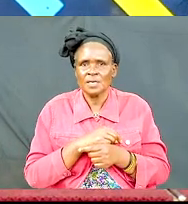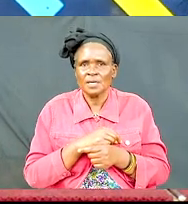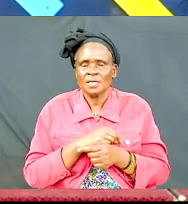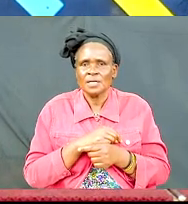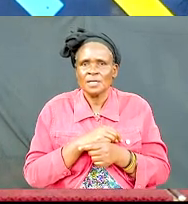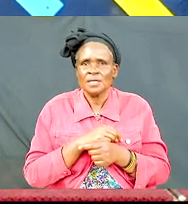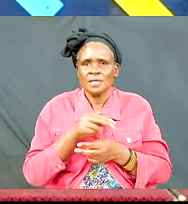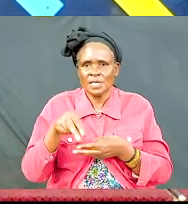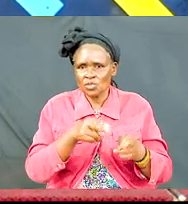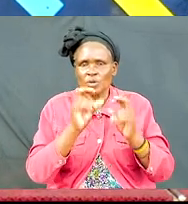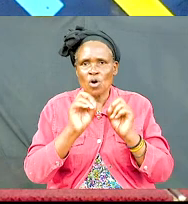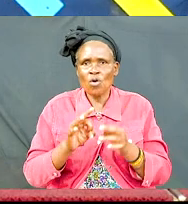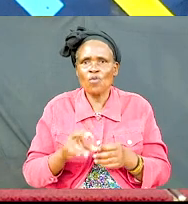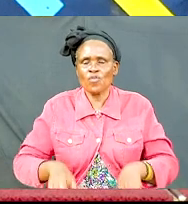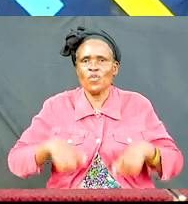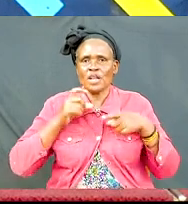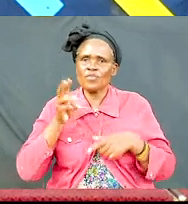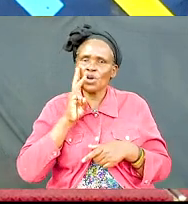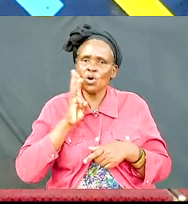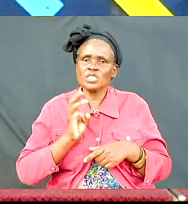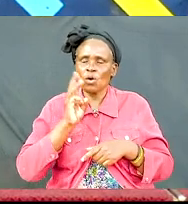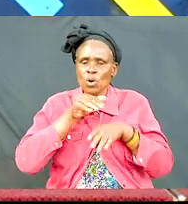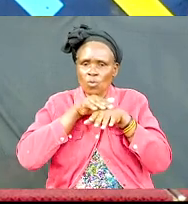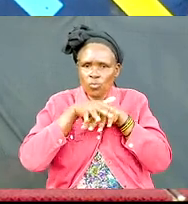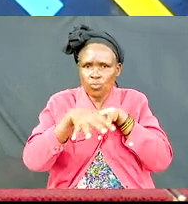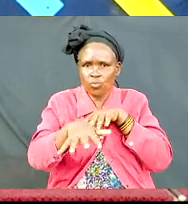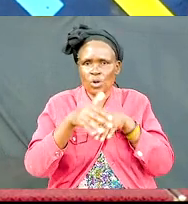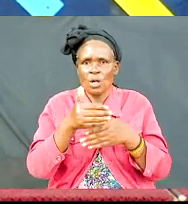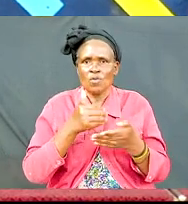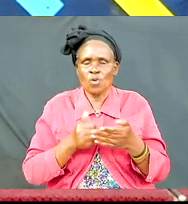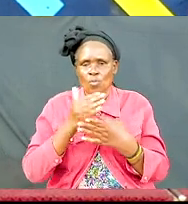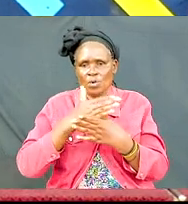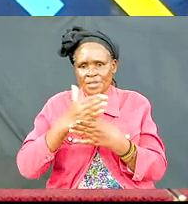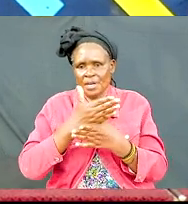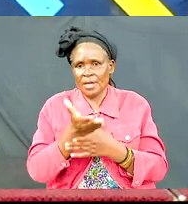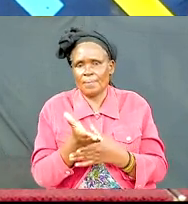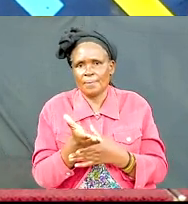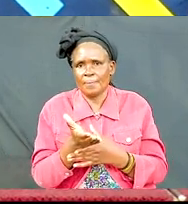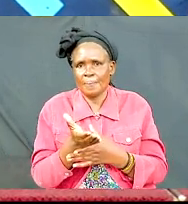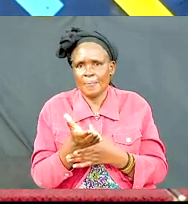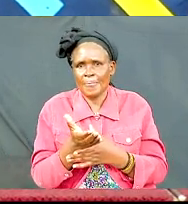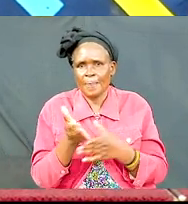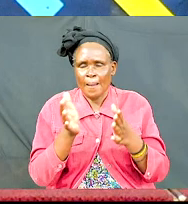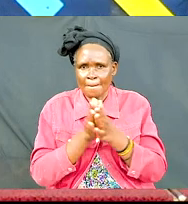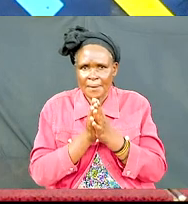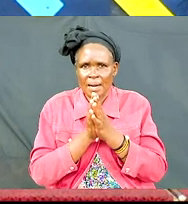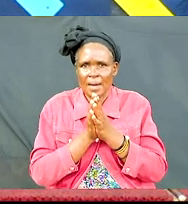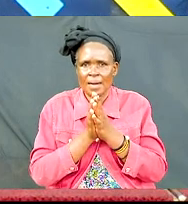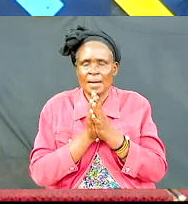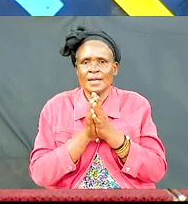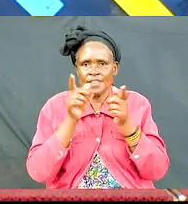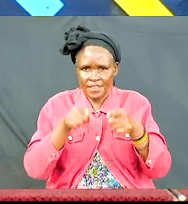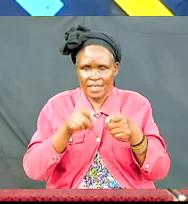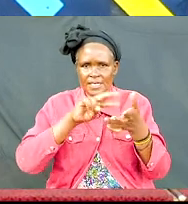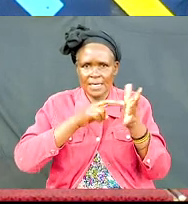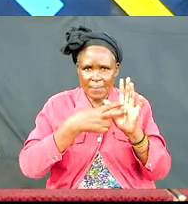living water shall flow from within him." By this, he meant